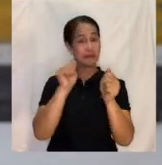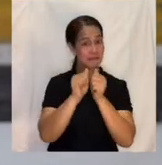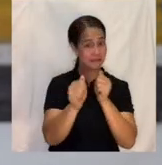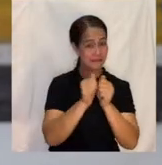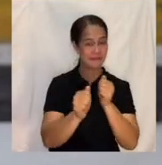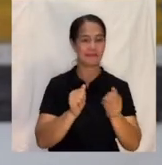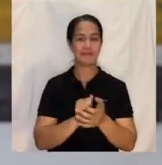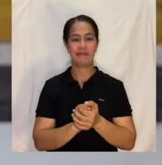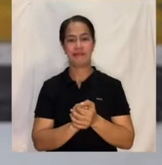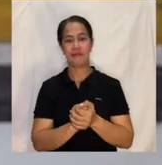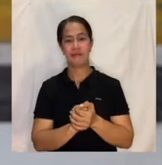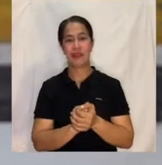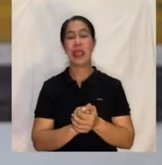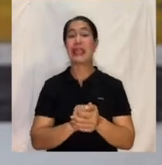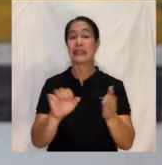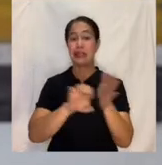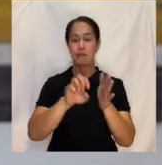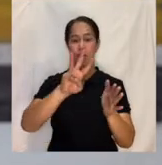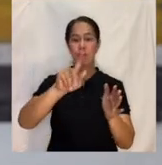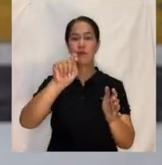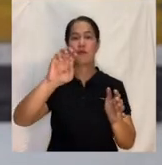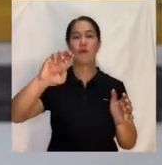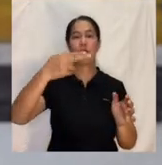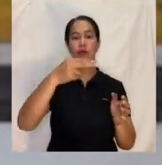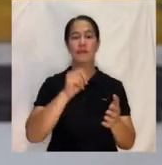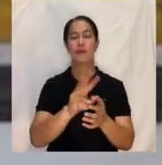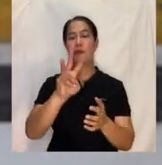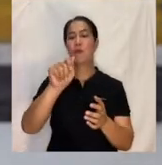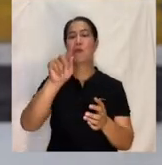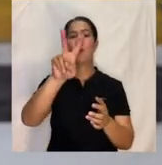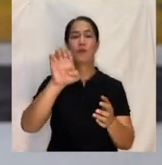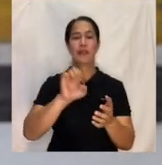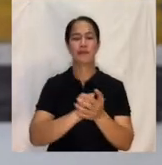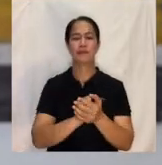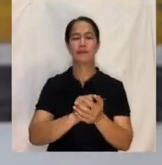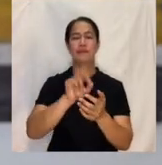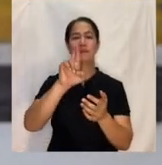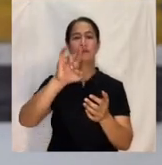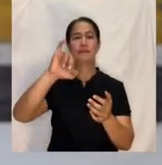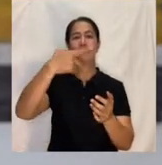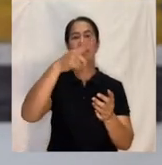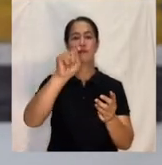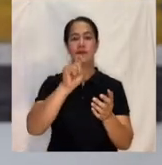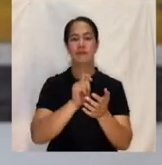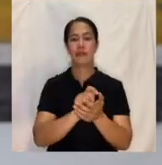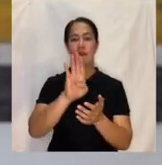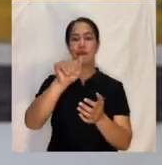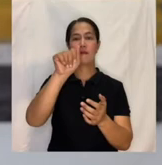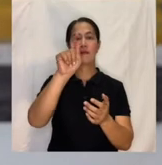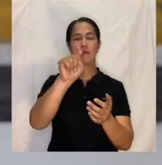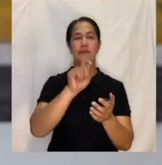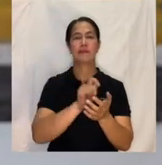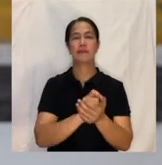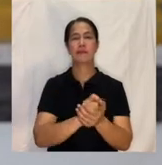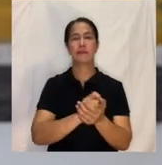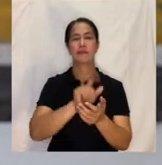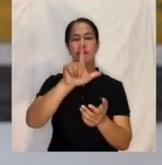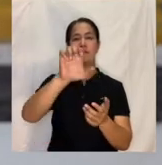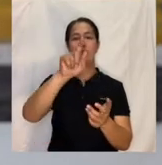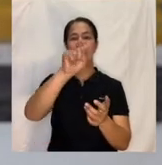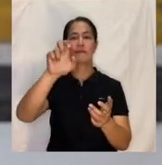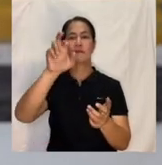meaning. Like watch, wave, write, bat,